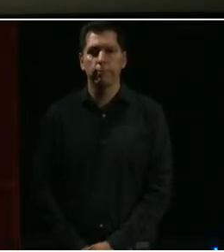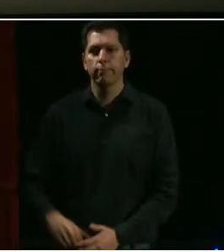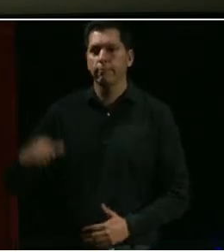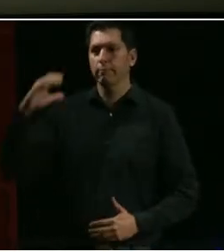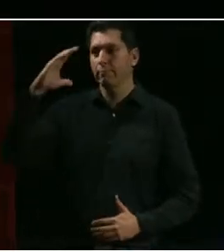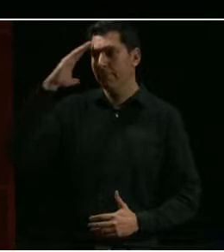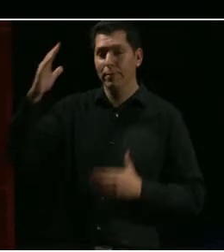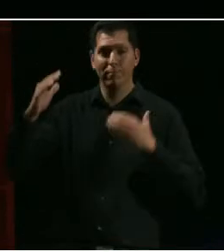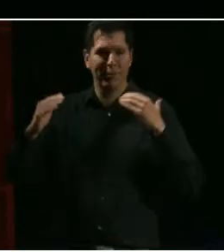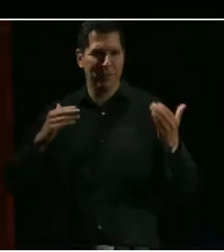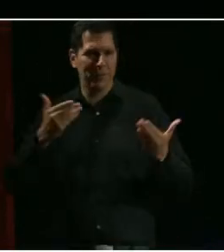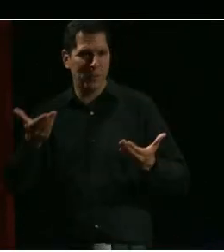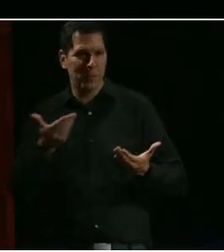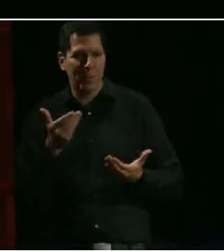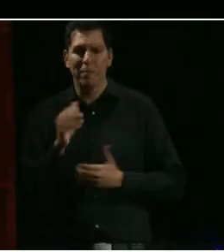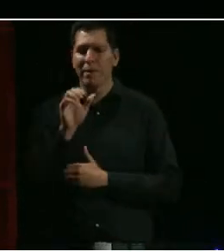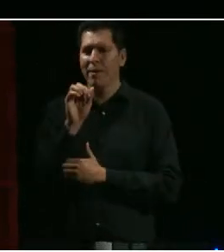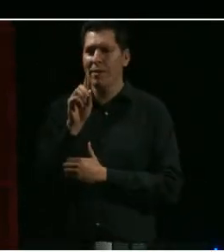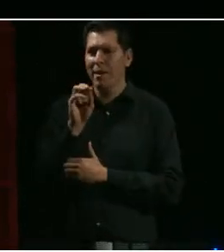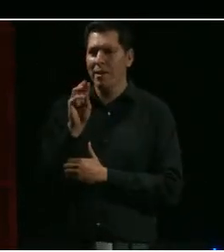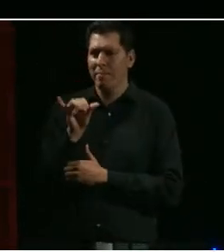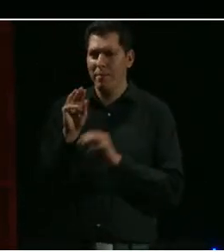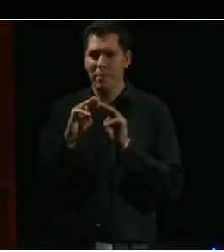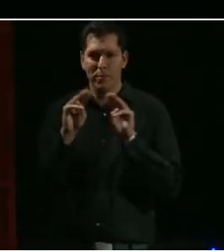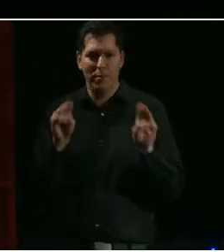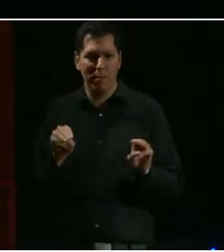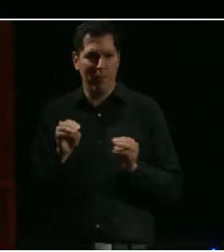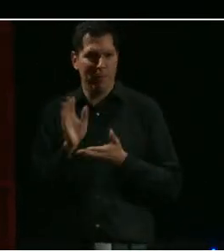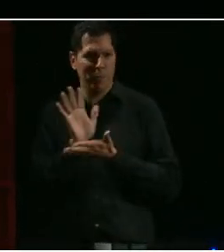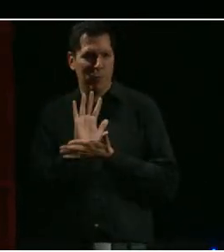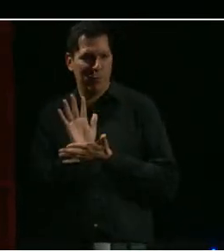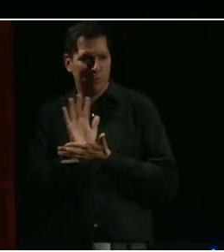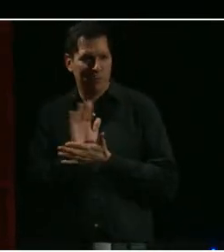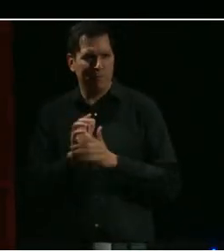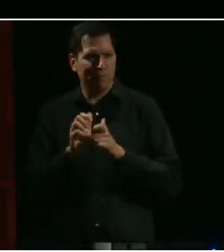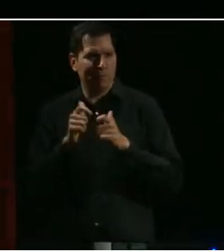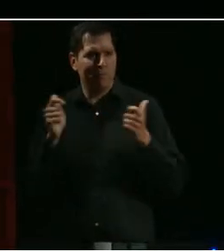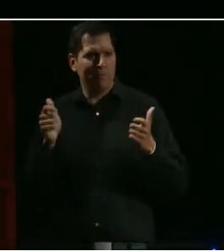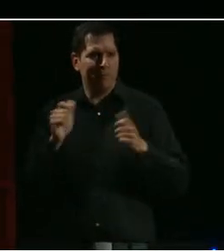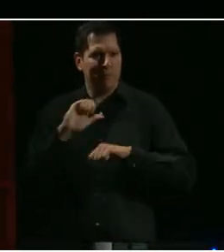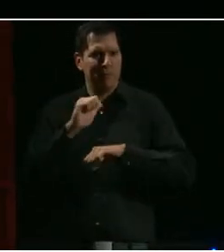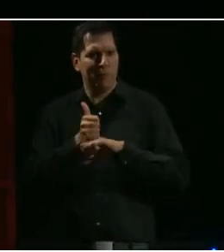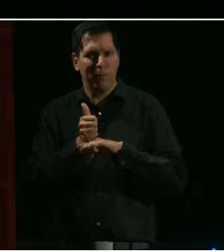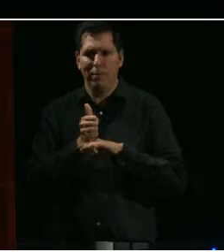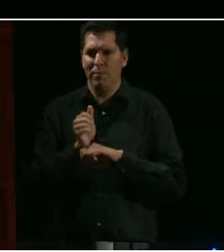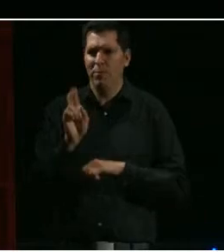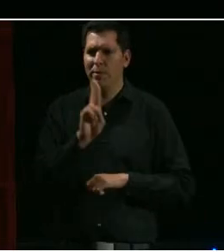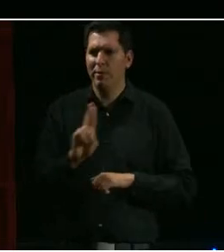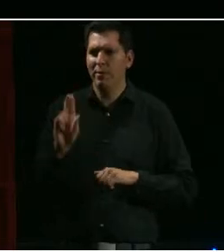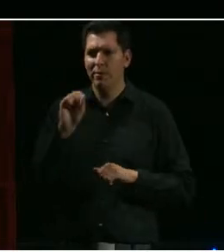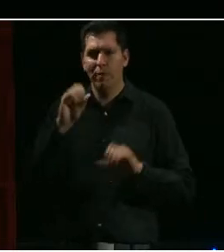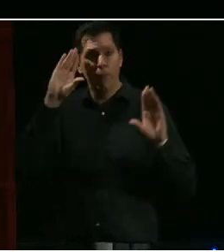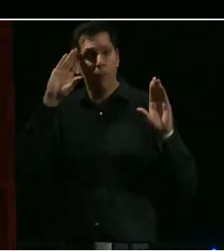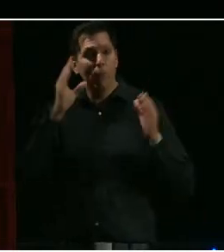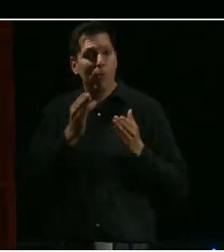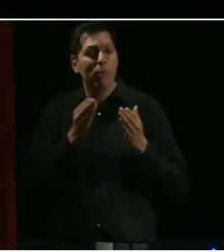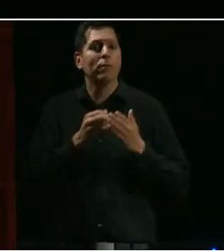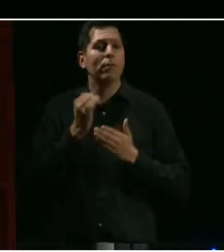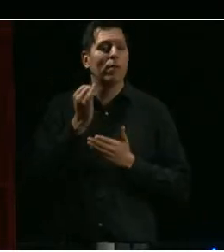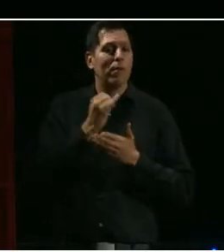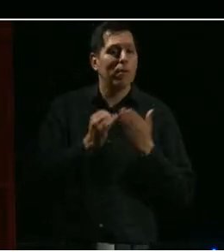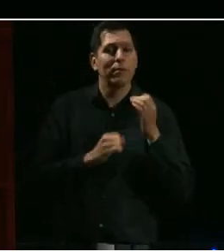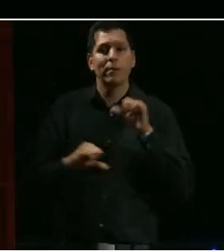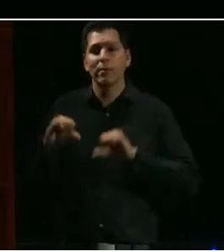Hello and welcome to the Academy Museum of Motion Pictures, the largest institution in the United States devoted to the arts,